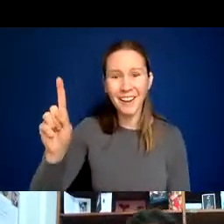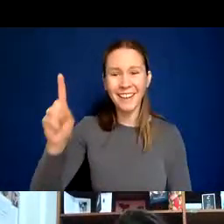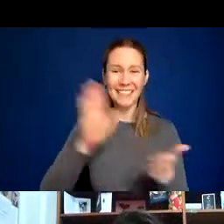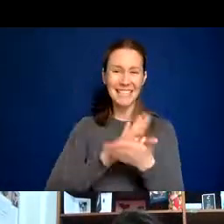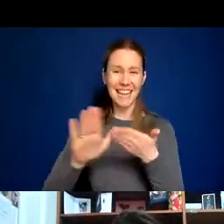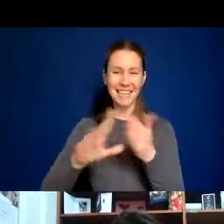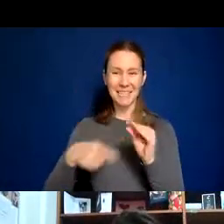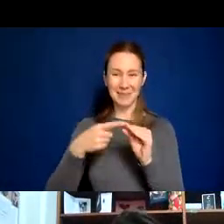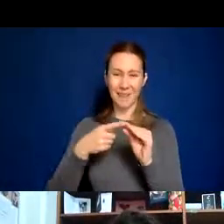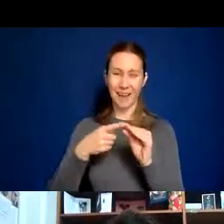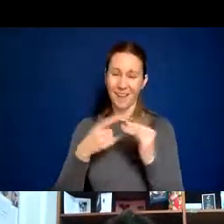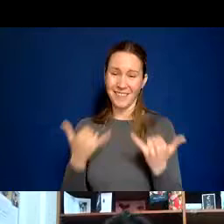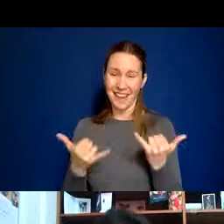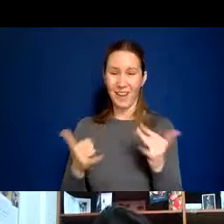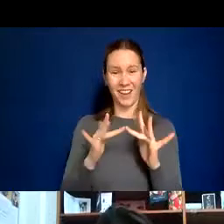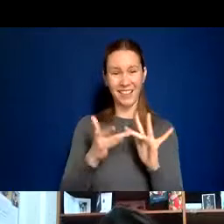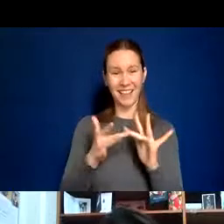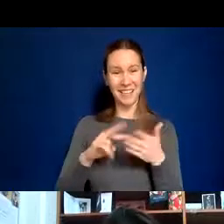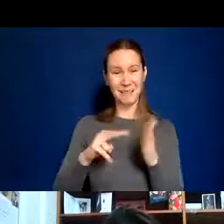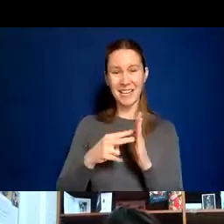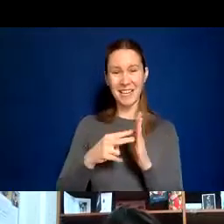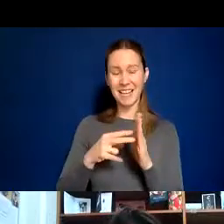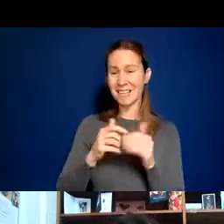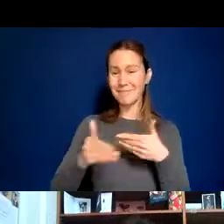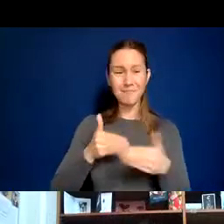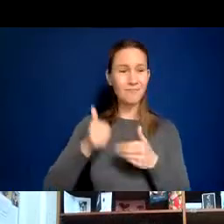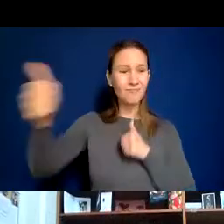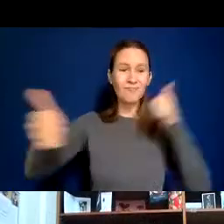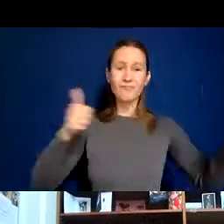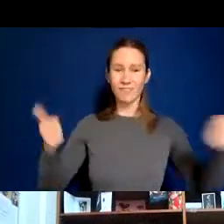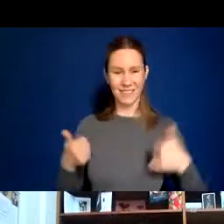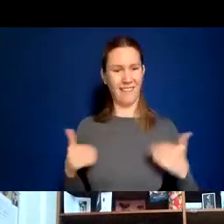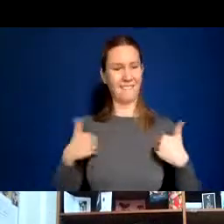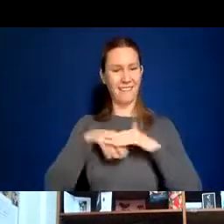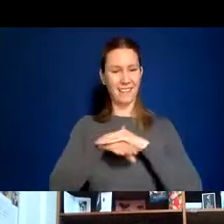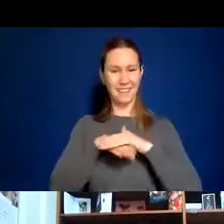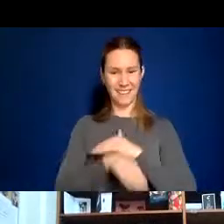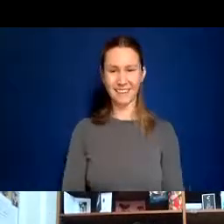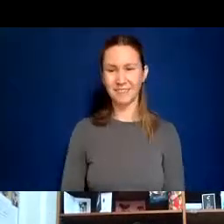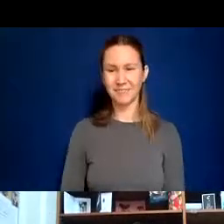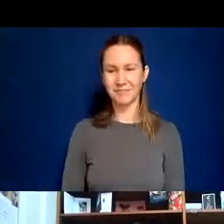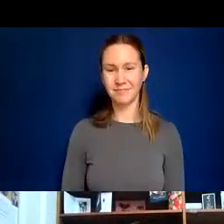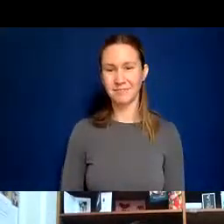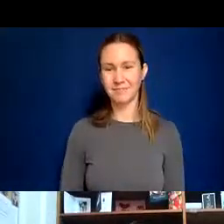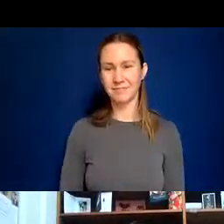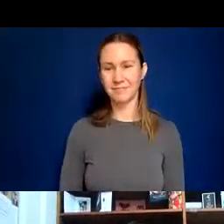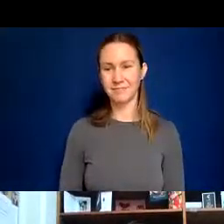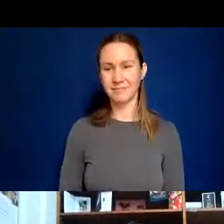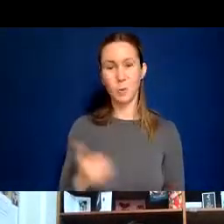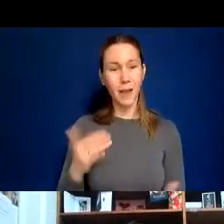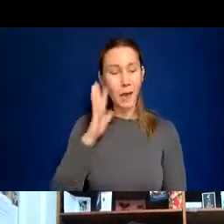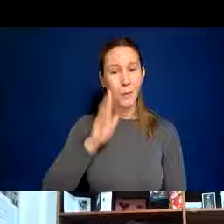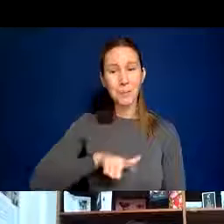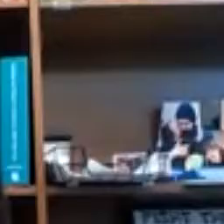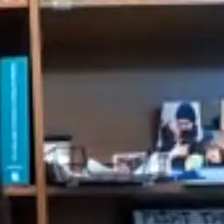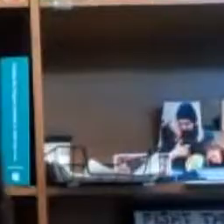as most things are, everyone has access to it now. So without further ado, I'd love to pass the floor back